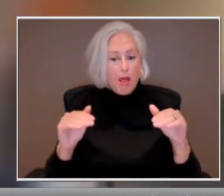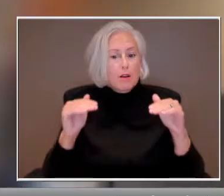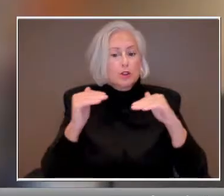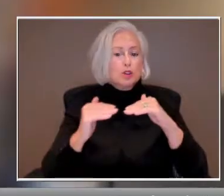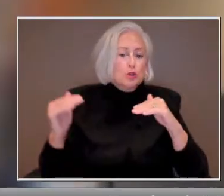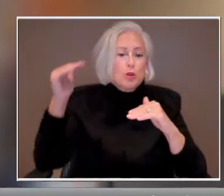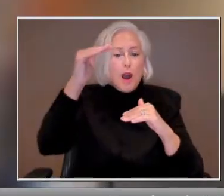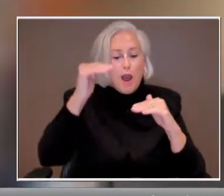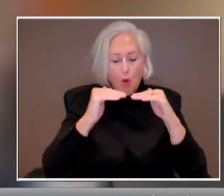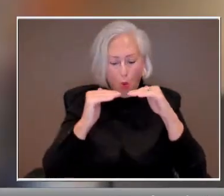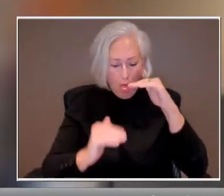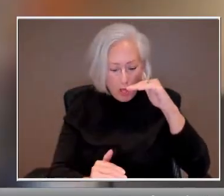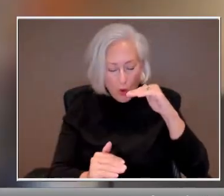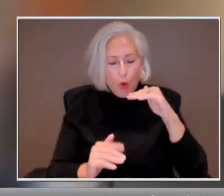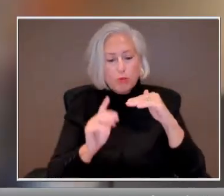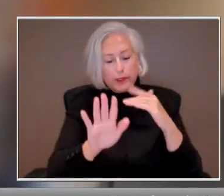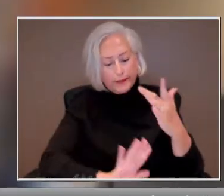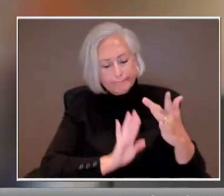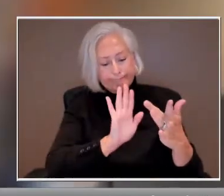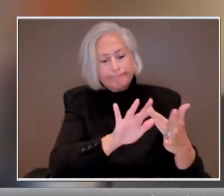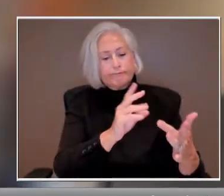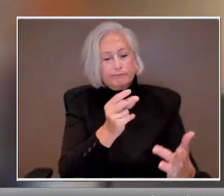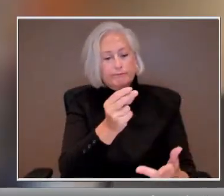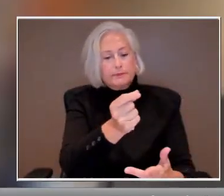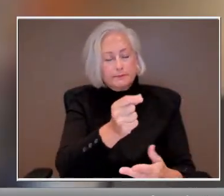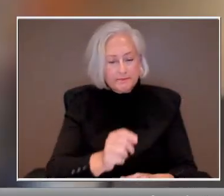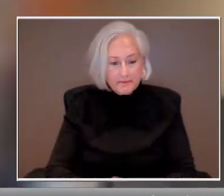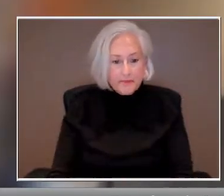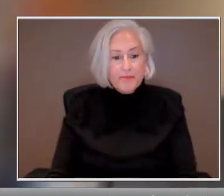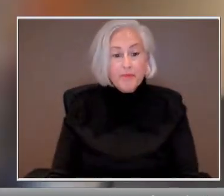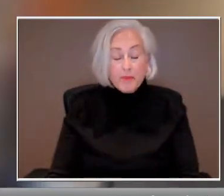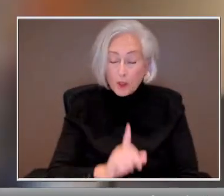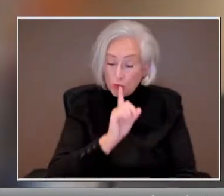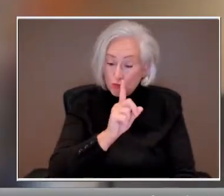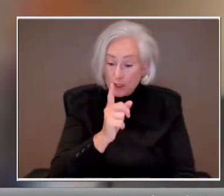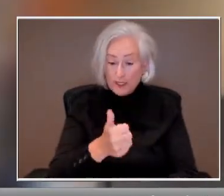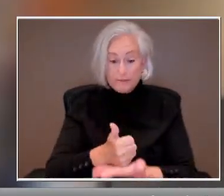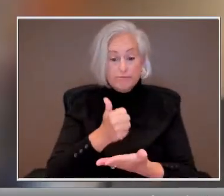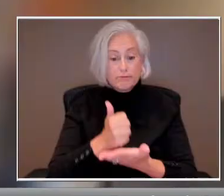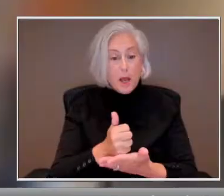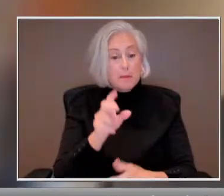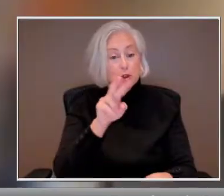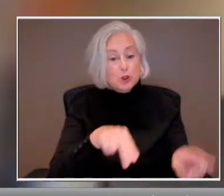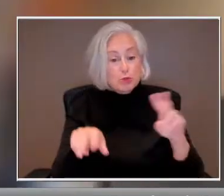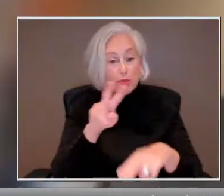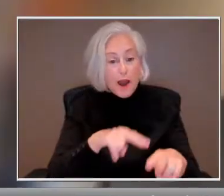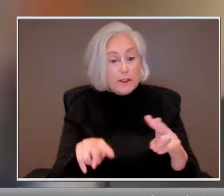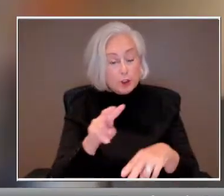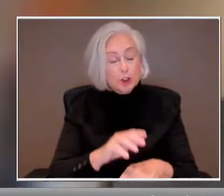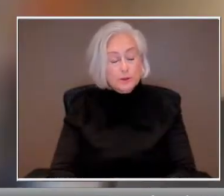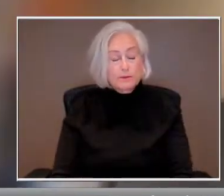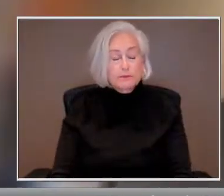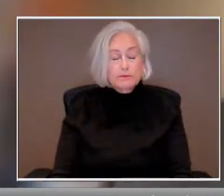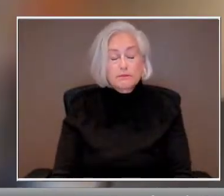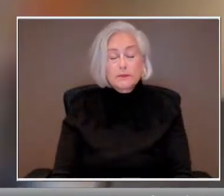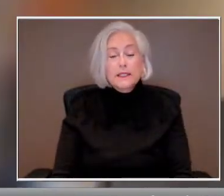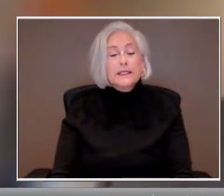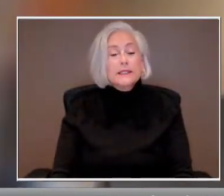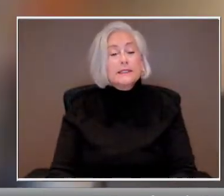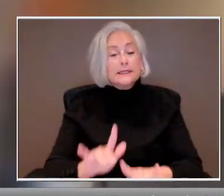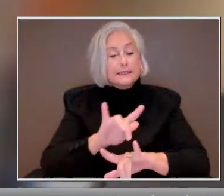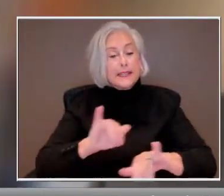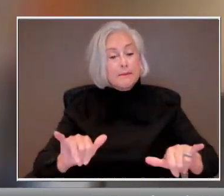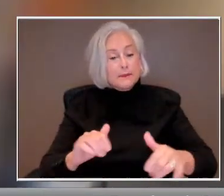I think it's done a lot on helping with the monitoring to be much more timely, but I think it's also done a great job in